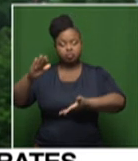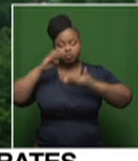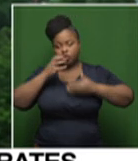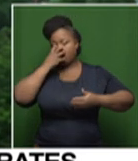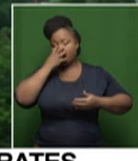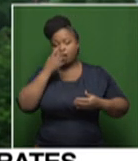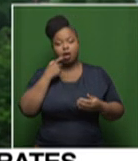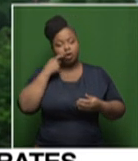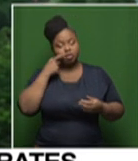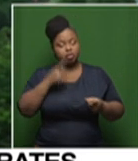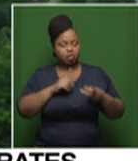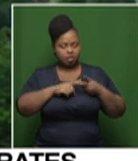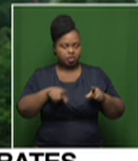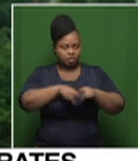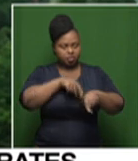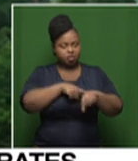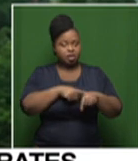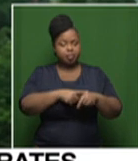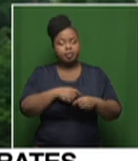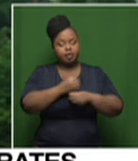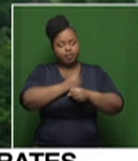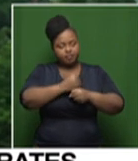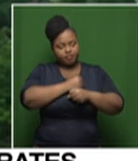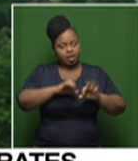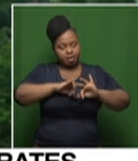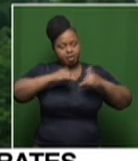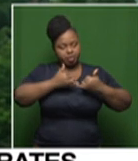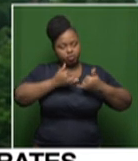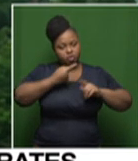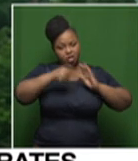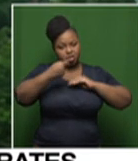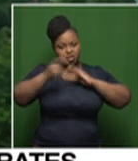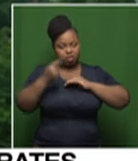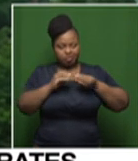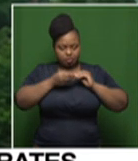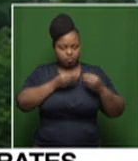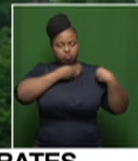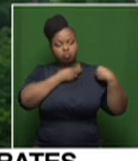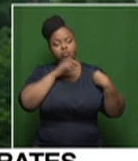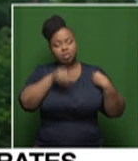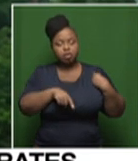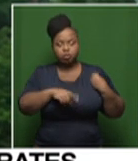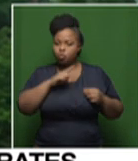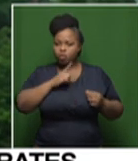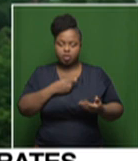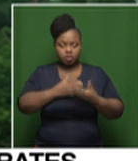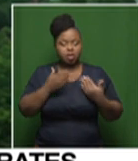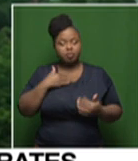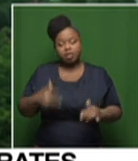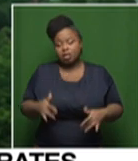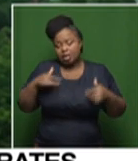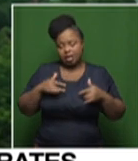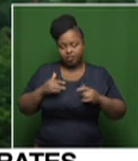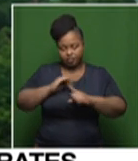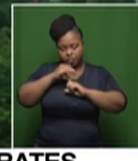Then pharmaceutical companies have also been tasked to create more drugs, potentially life-saving ones such as remdesivir, so